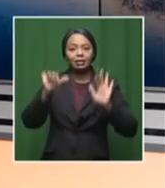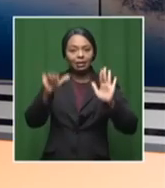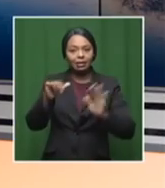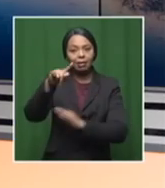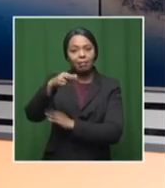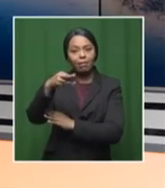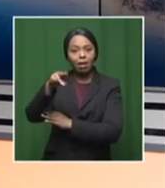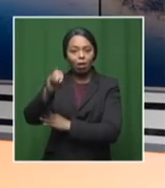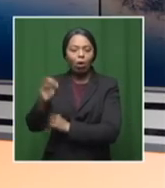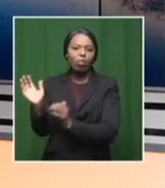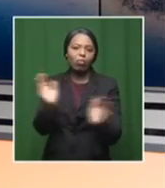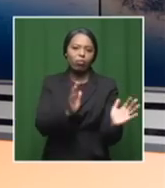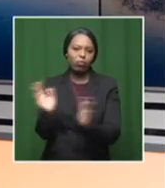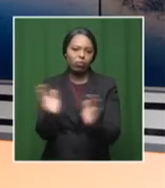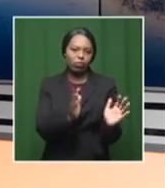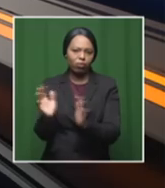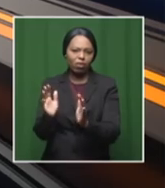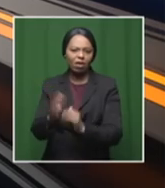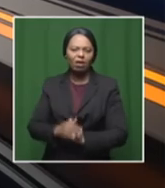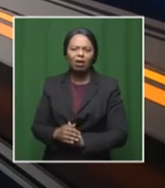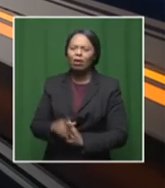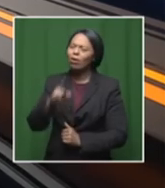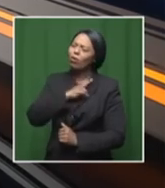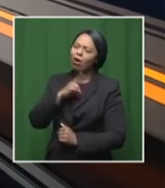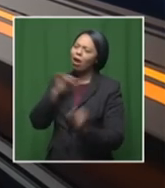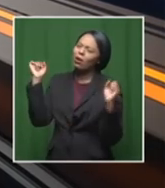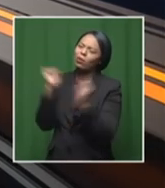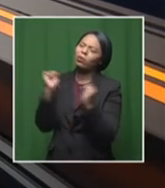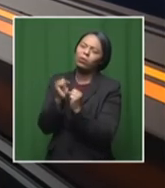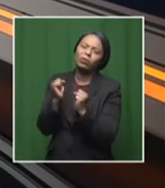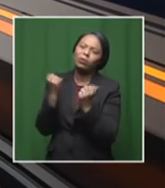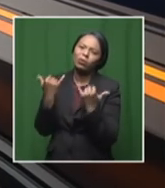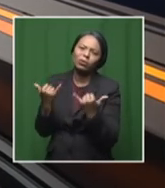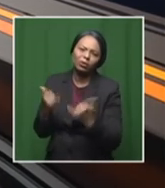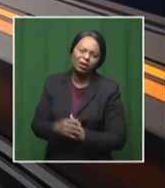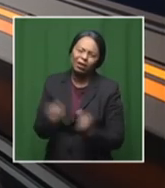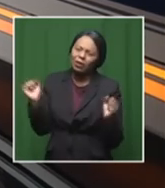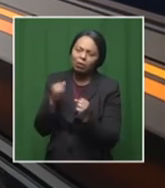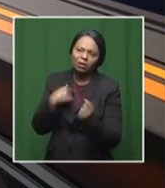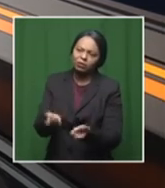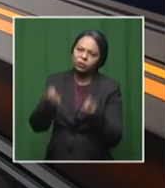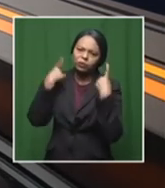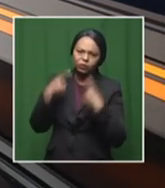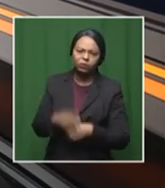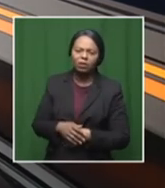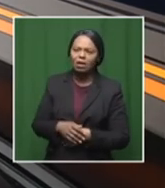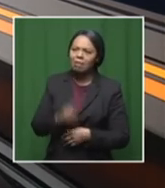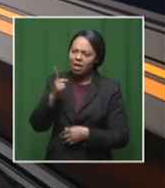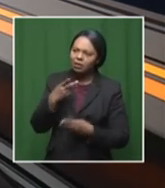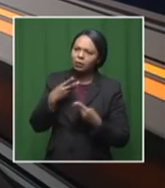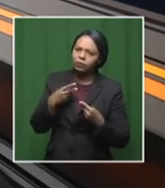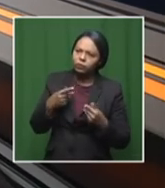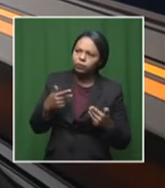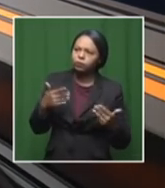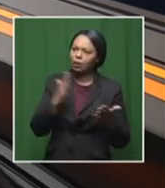Pimela's here with the weather to tell us, Pims, why is it so cold? Like, I don't understand. We're supposed to be easing out of